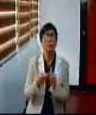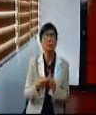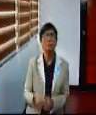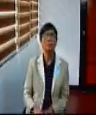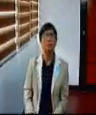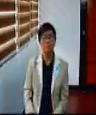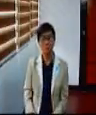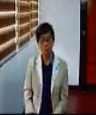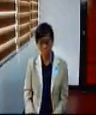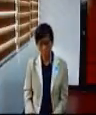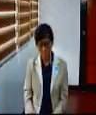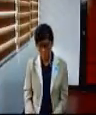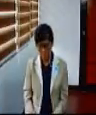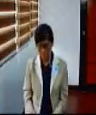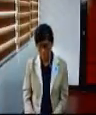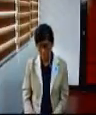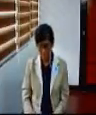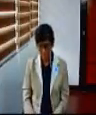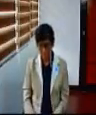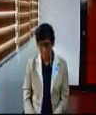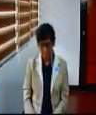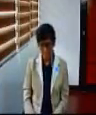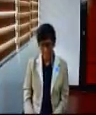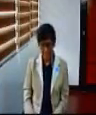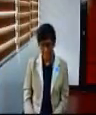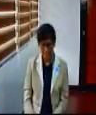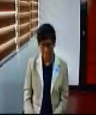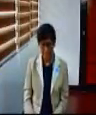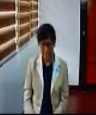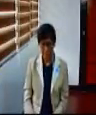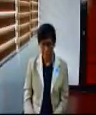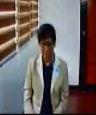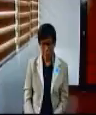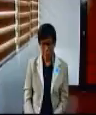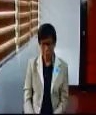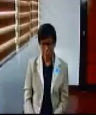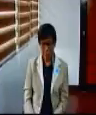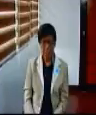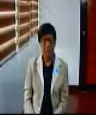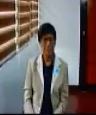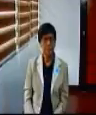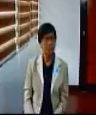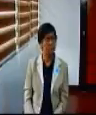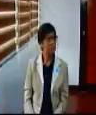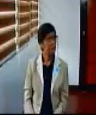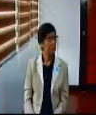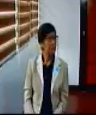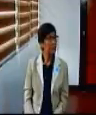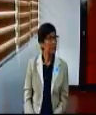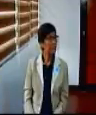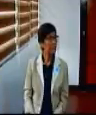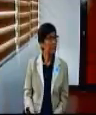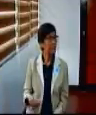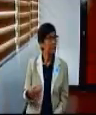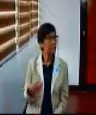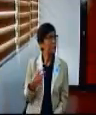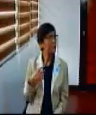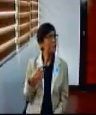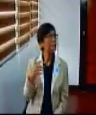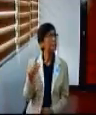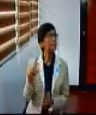Thank you, sir. Counsel, do you have any